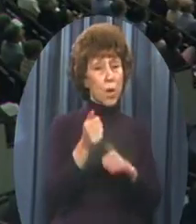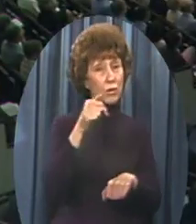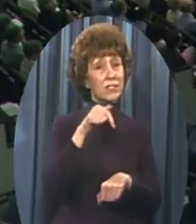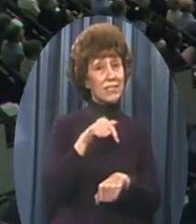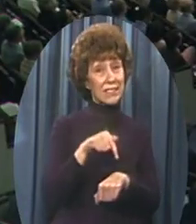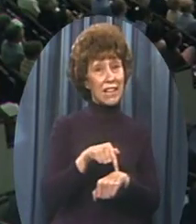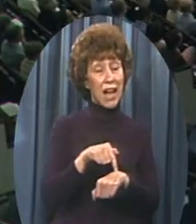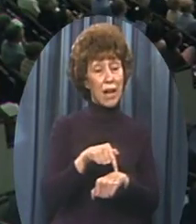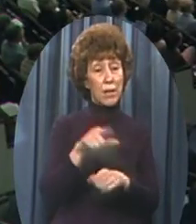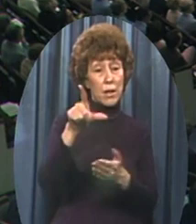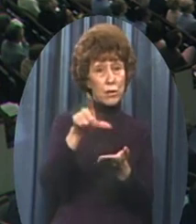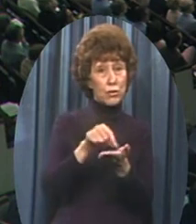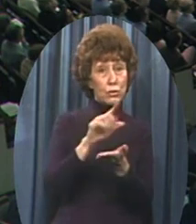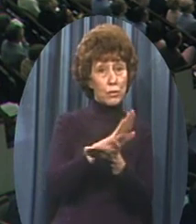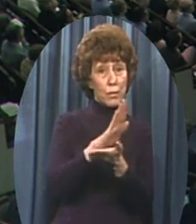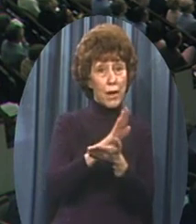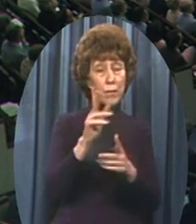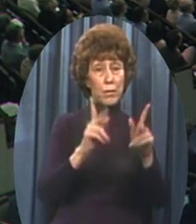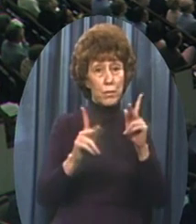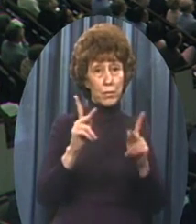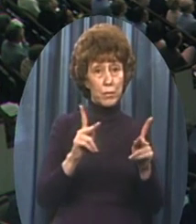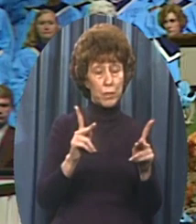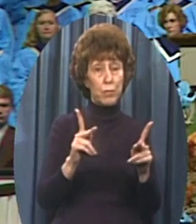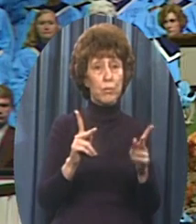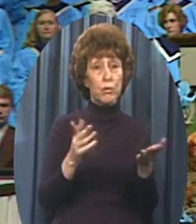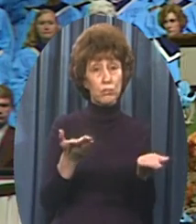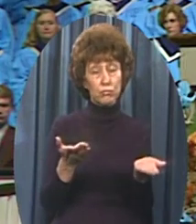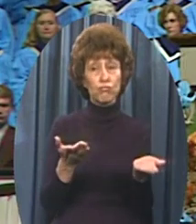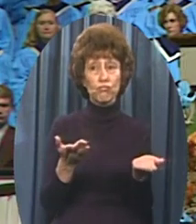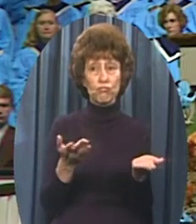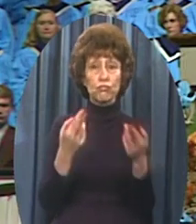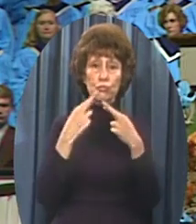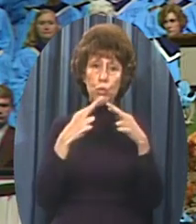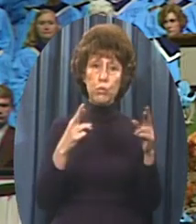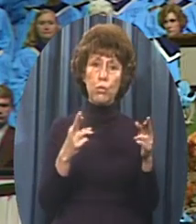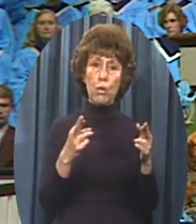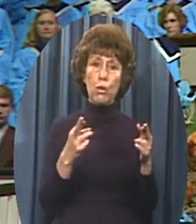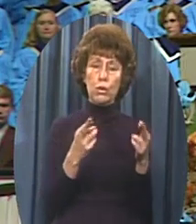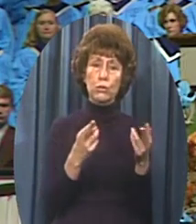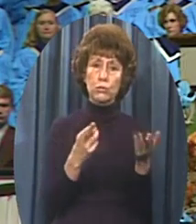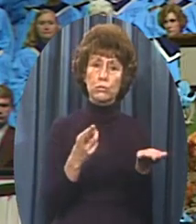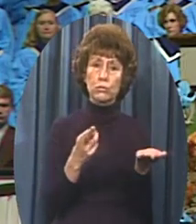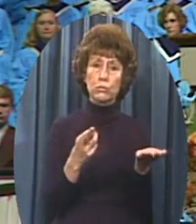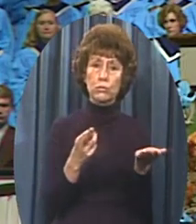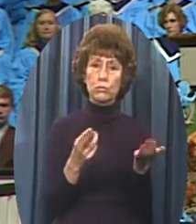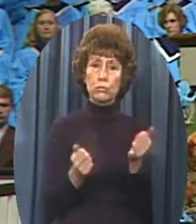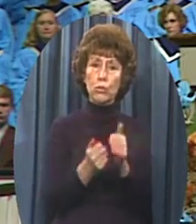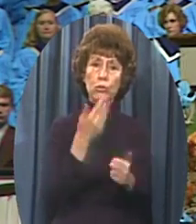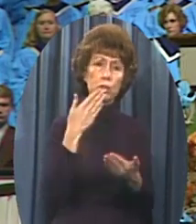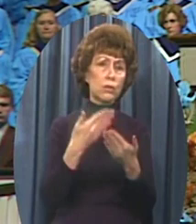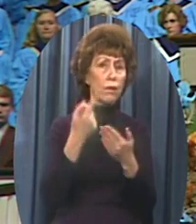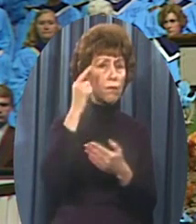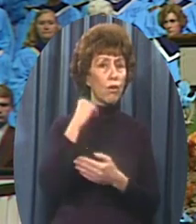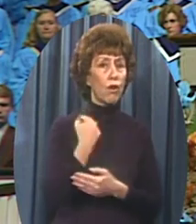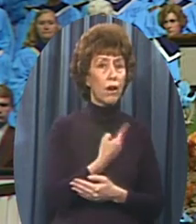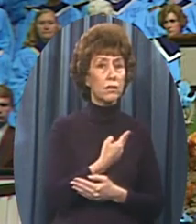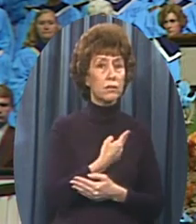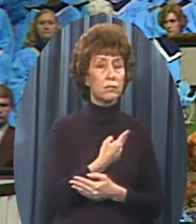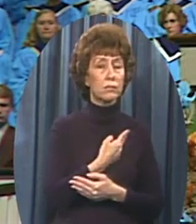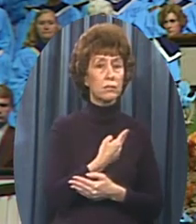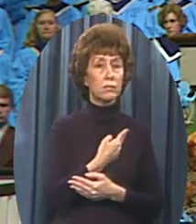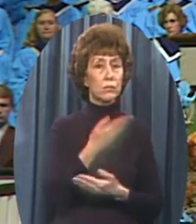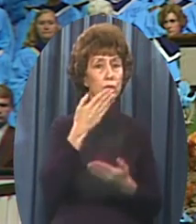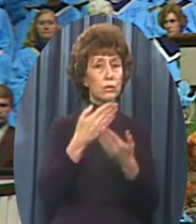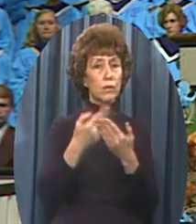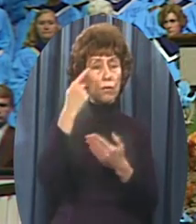report what others are saying, they have an obligation to do that. The press in America has not been unkind to this preacher. They